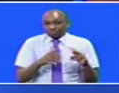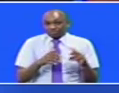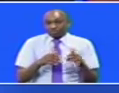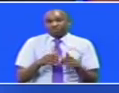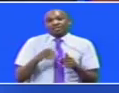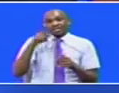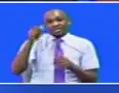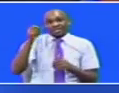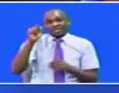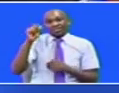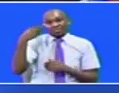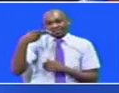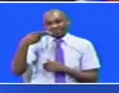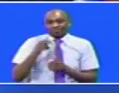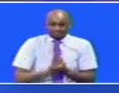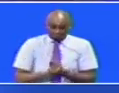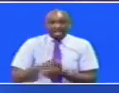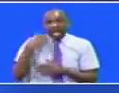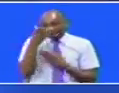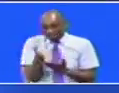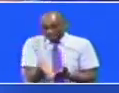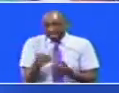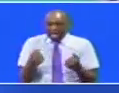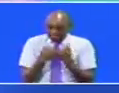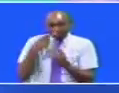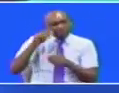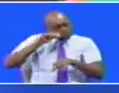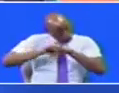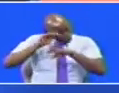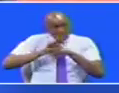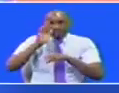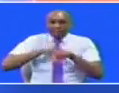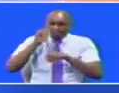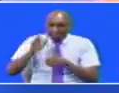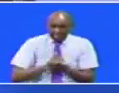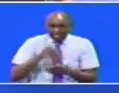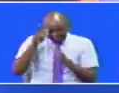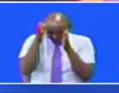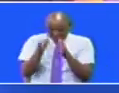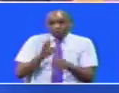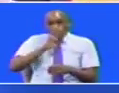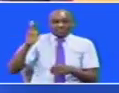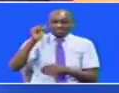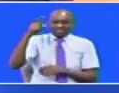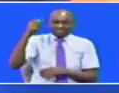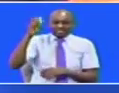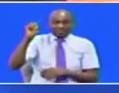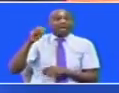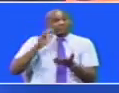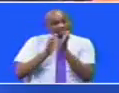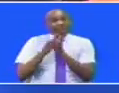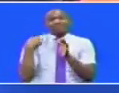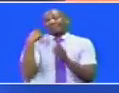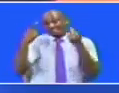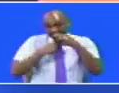Muguna Kenneth Mugambi. After a stellar performance in his debut season, helping Western Stima to sixth place finish in